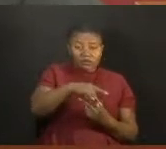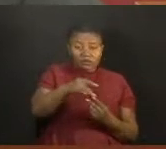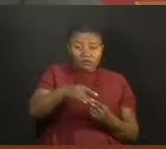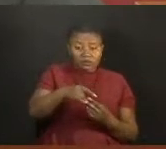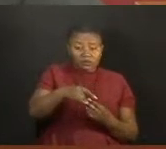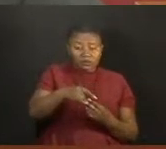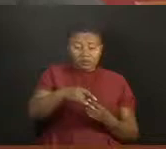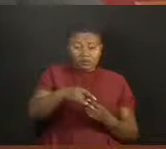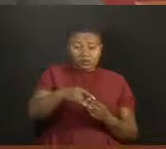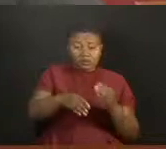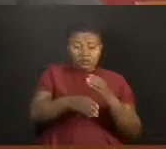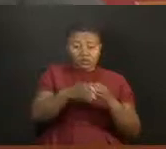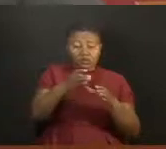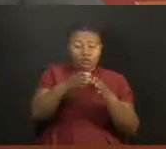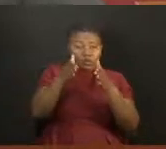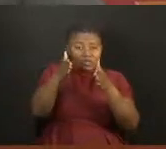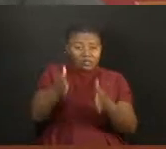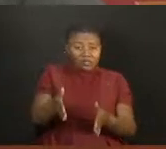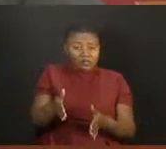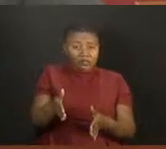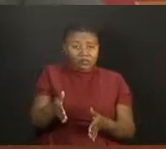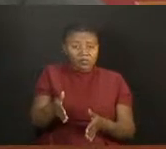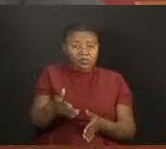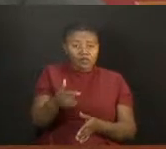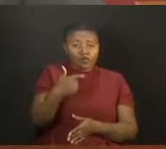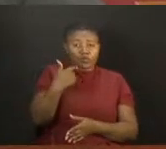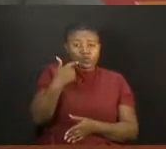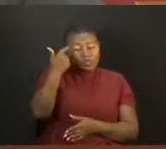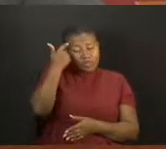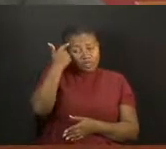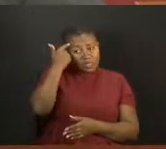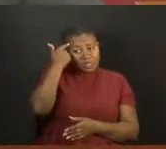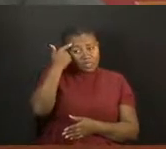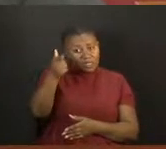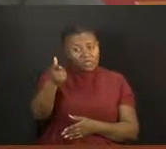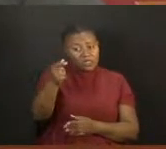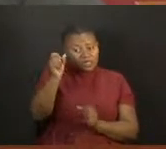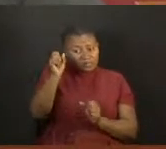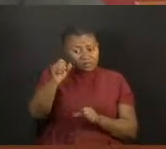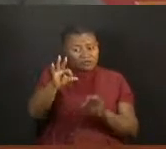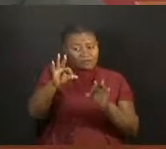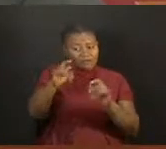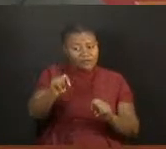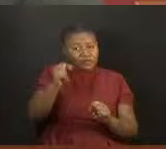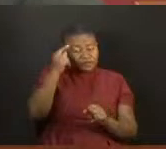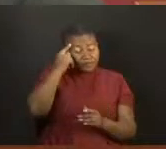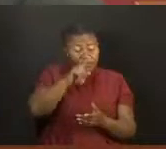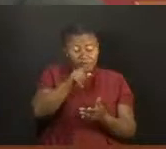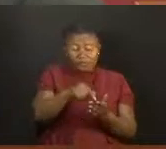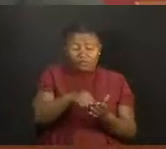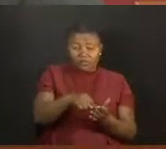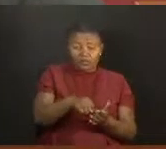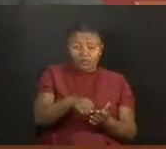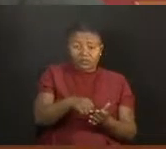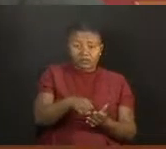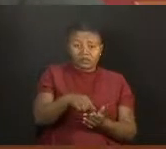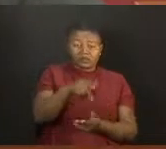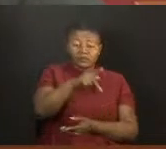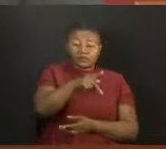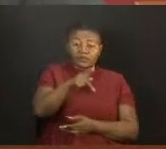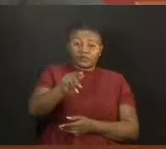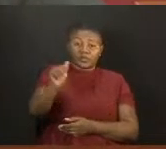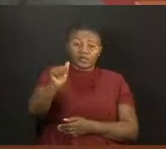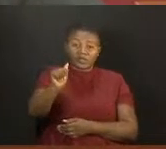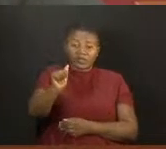were perceived to be suitable to build such an edifice. The PPA gave